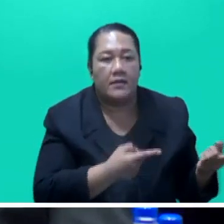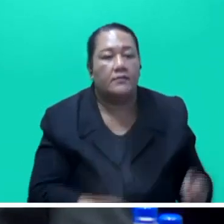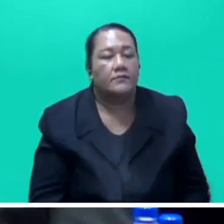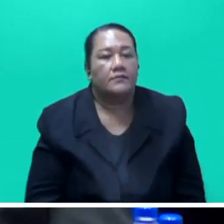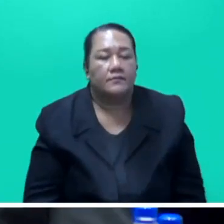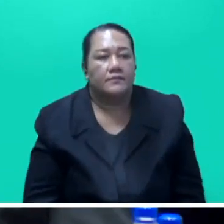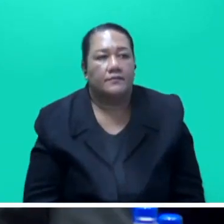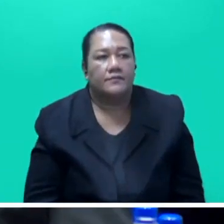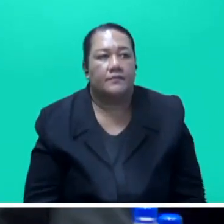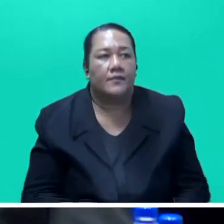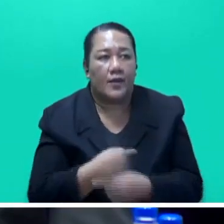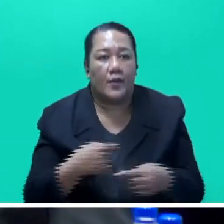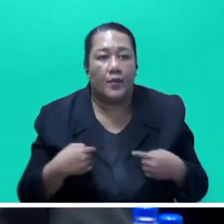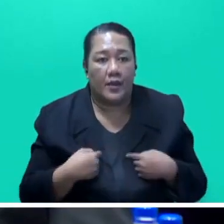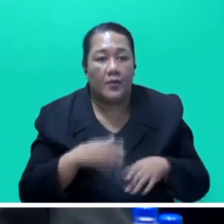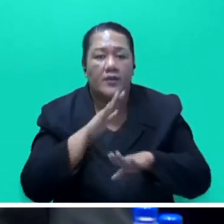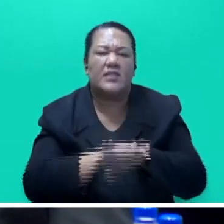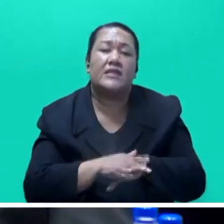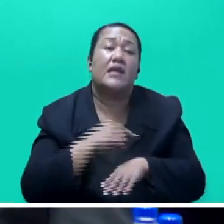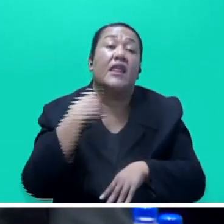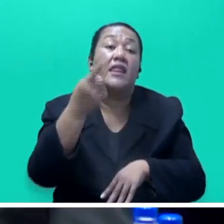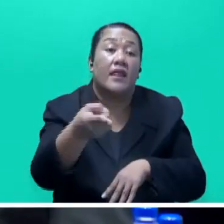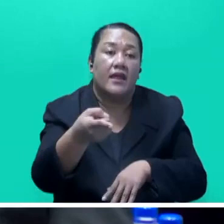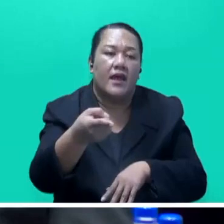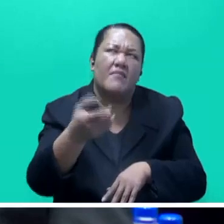we sitting in the opposition, Mr. Speaker,